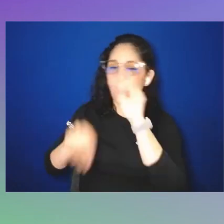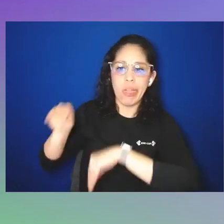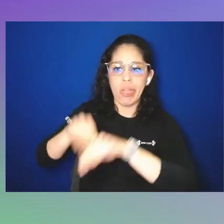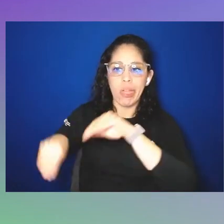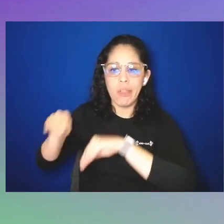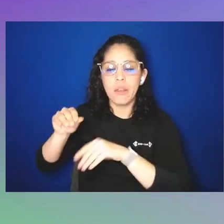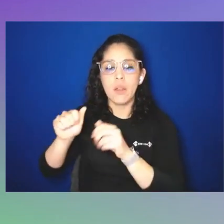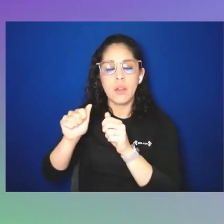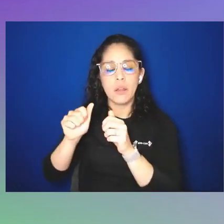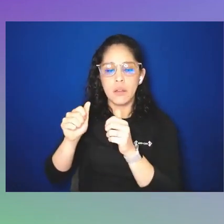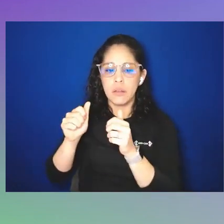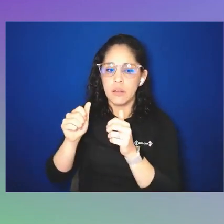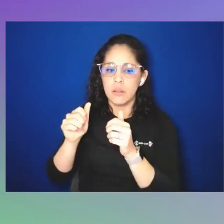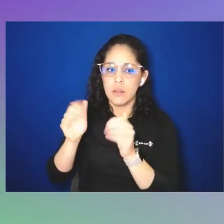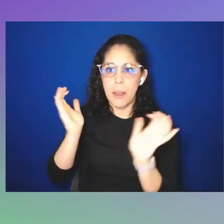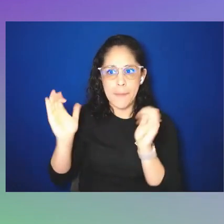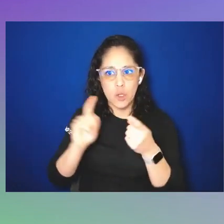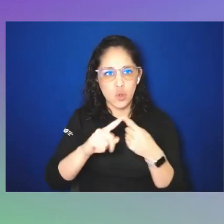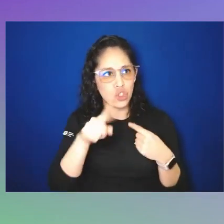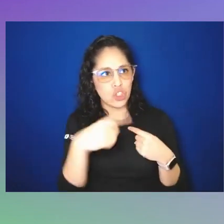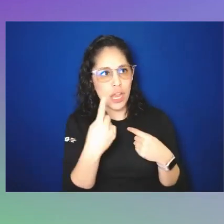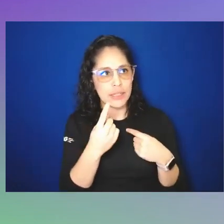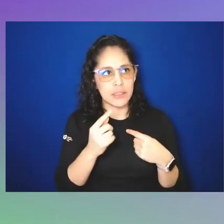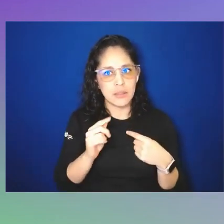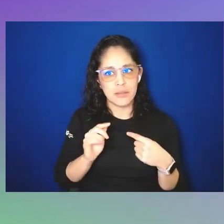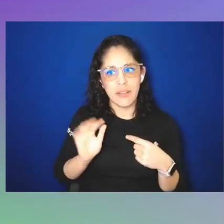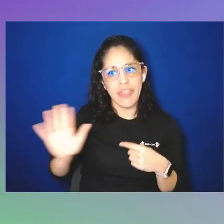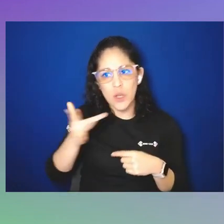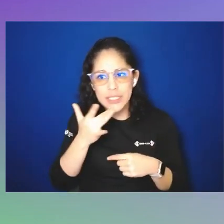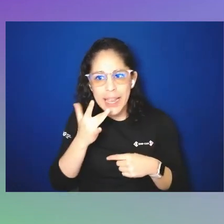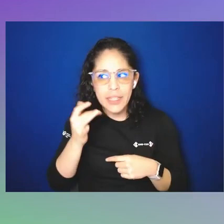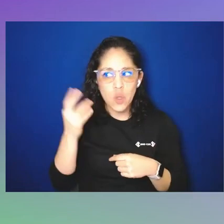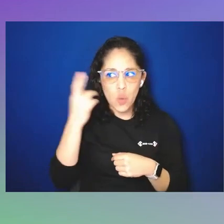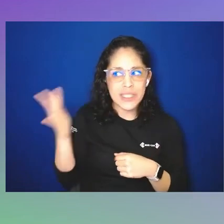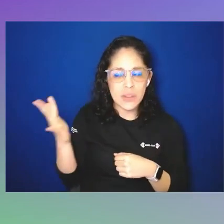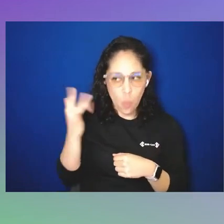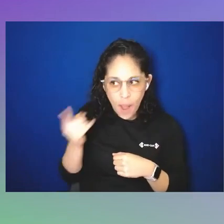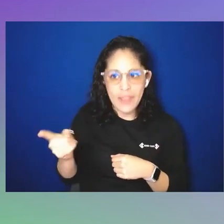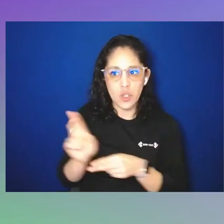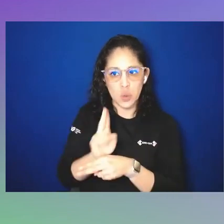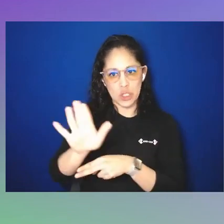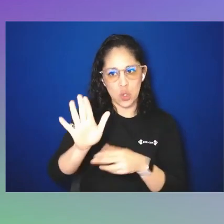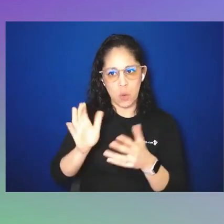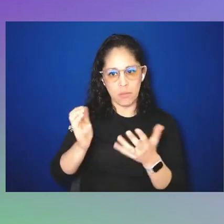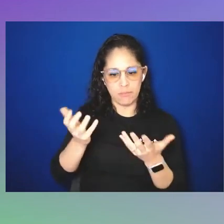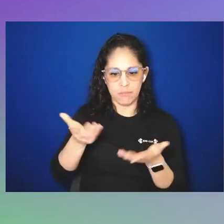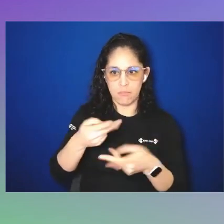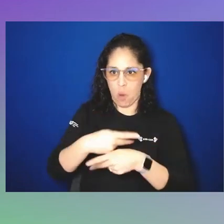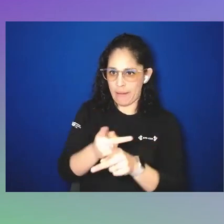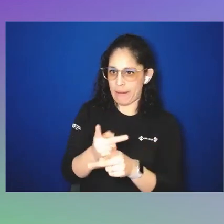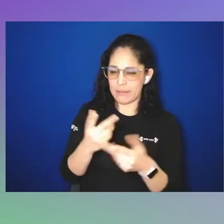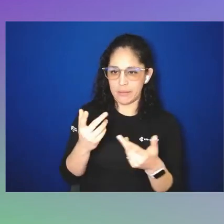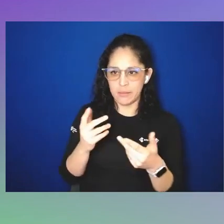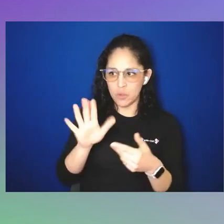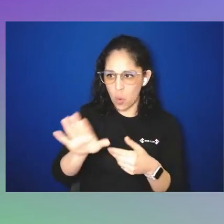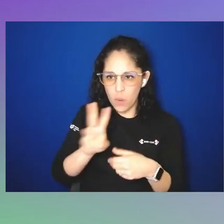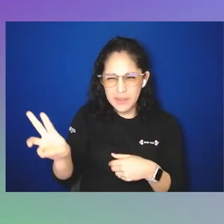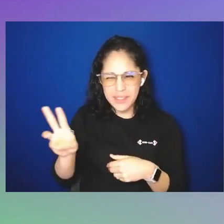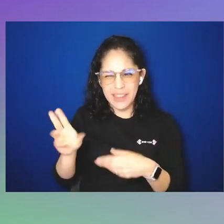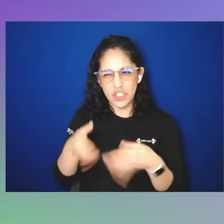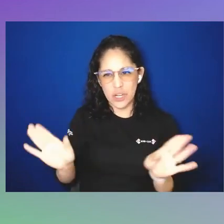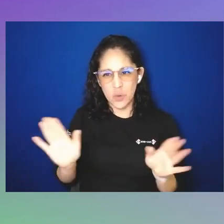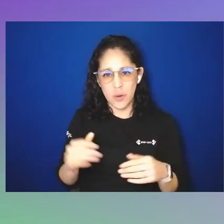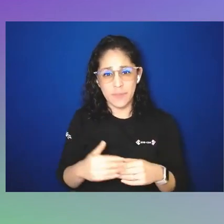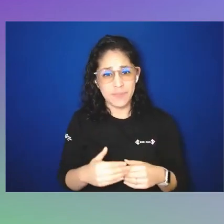as opposed to their taste or why they're there in general. Got it. Thanks, Hayden, so